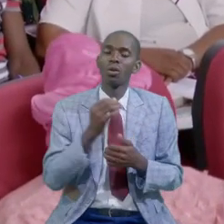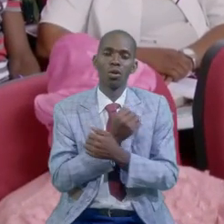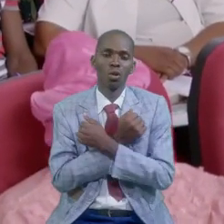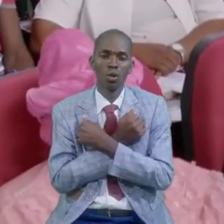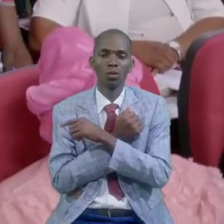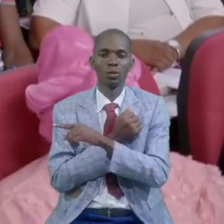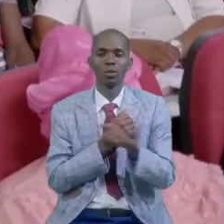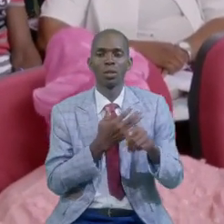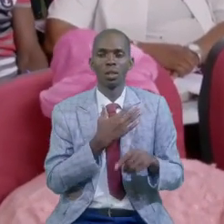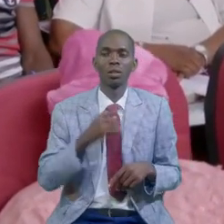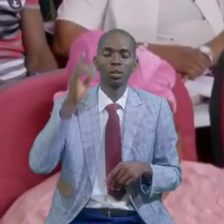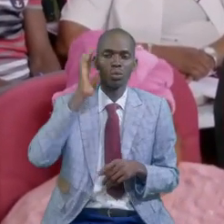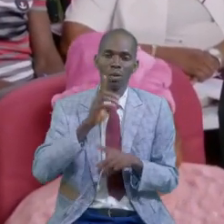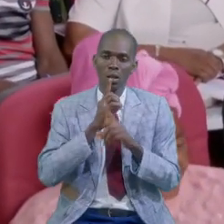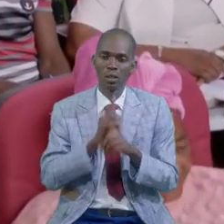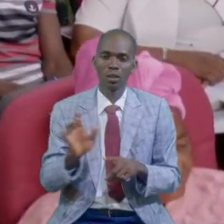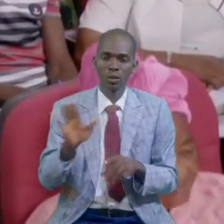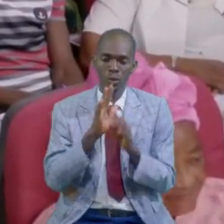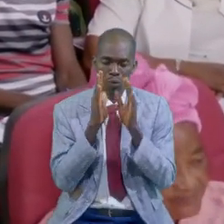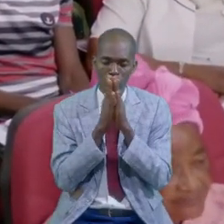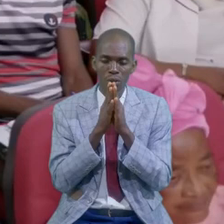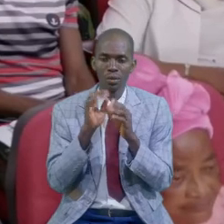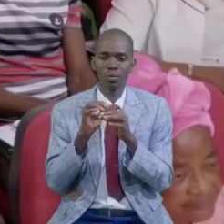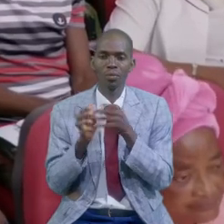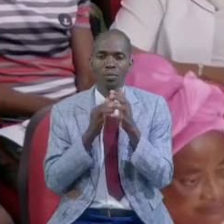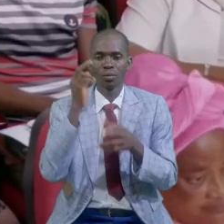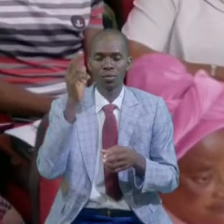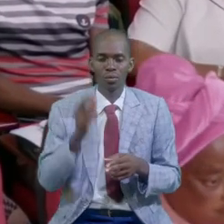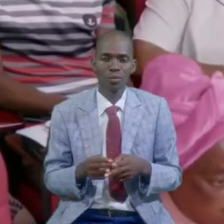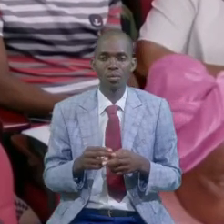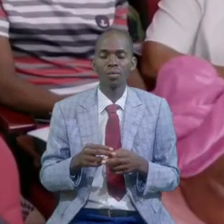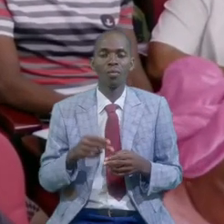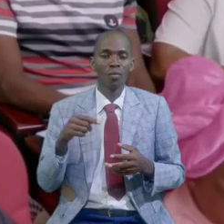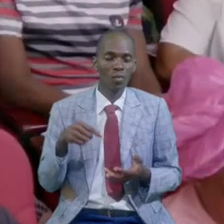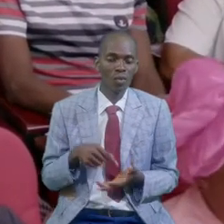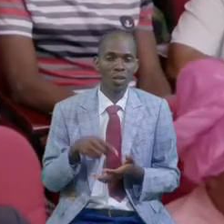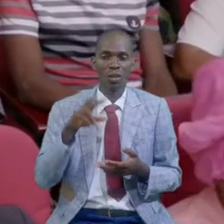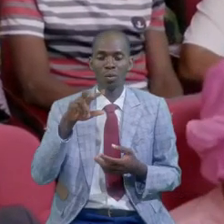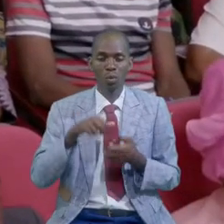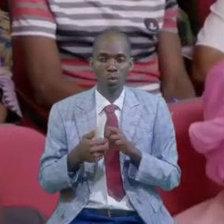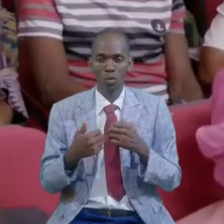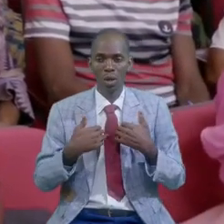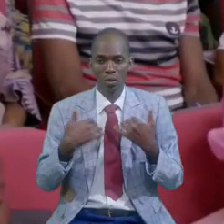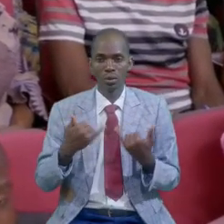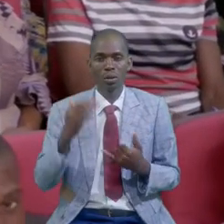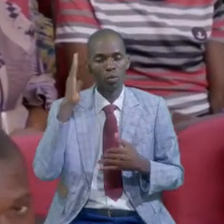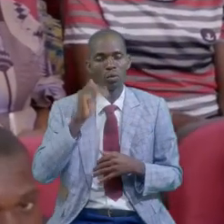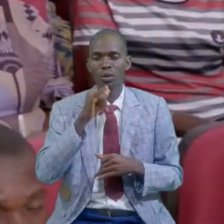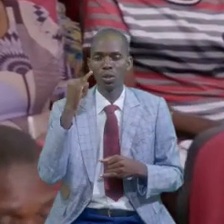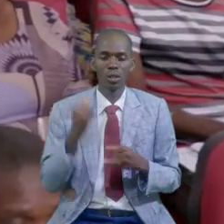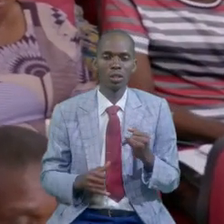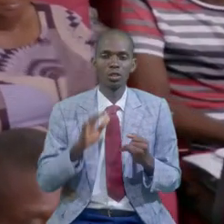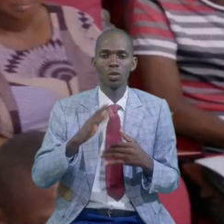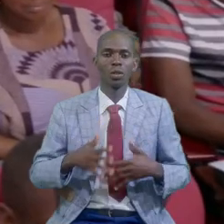will answer your prayer. This condition will not be the end of your life. The dispatch